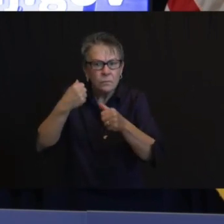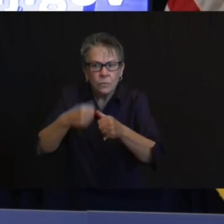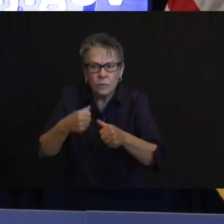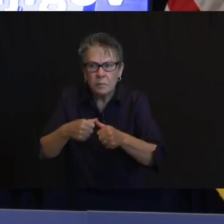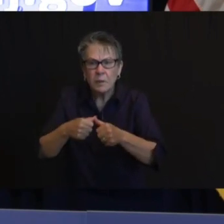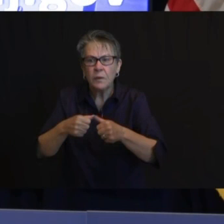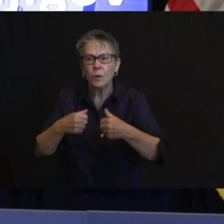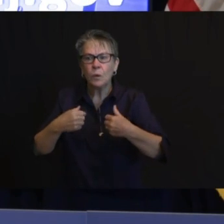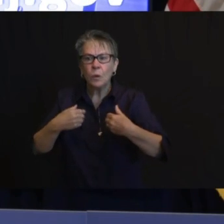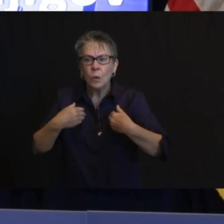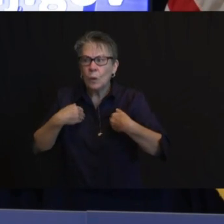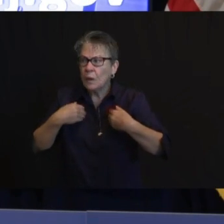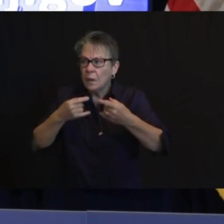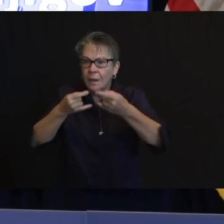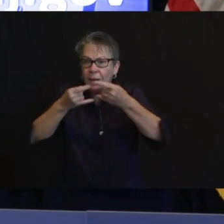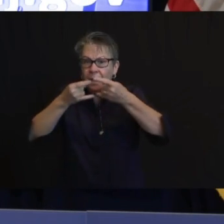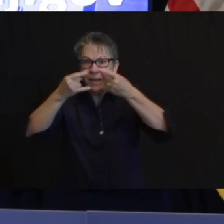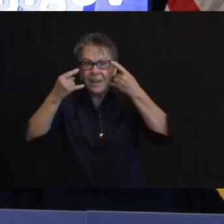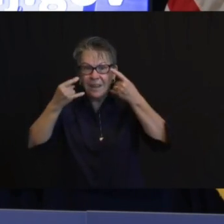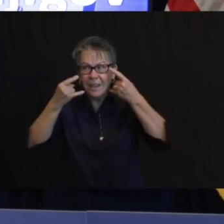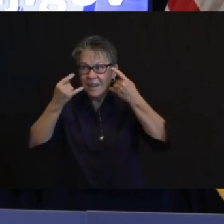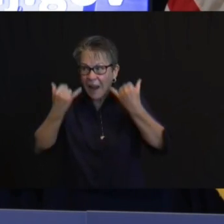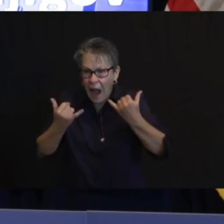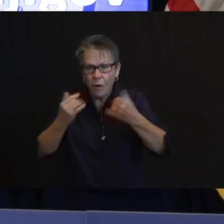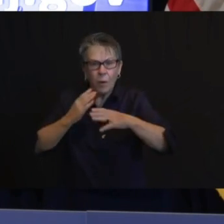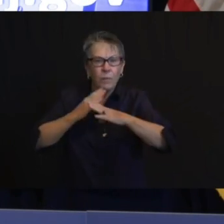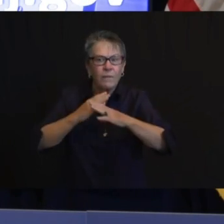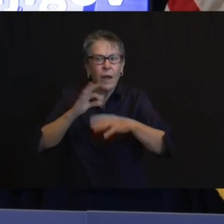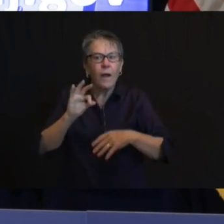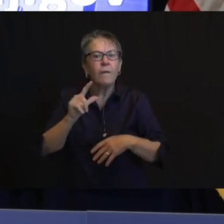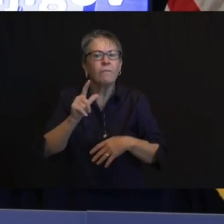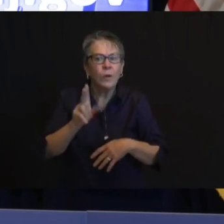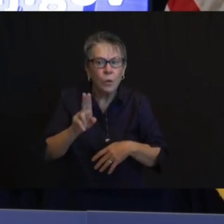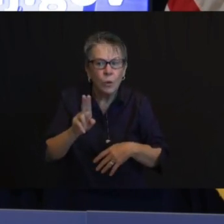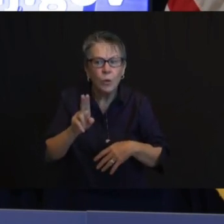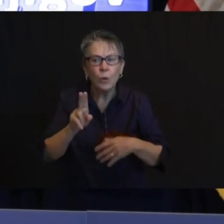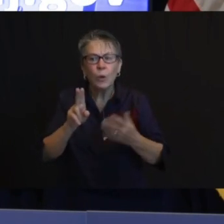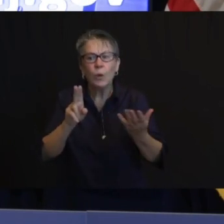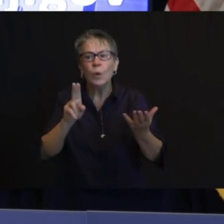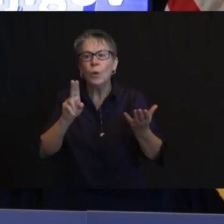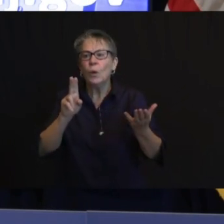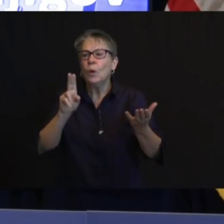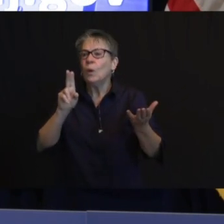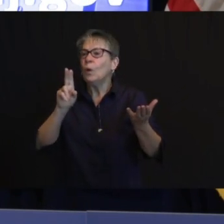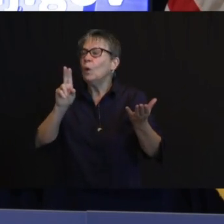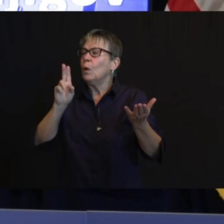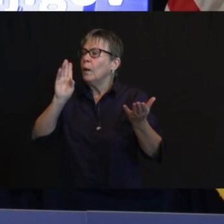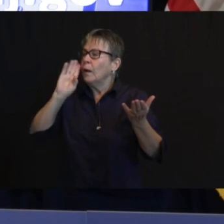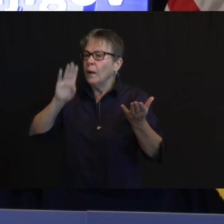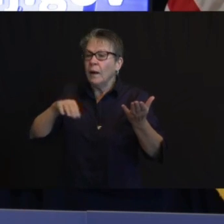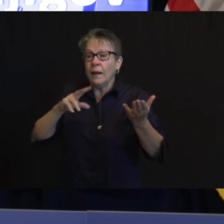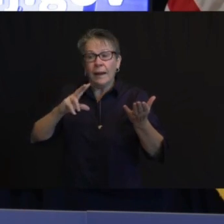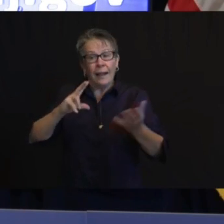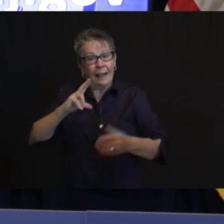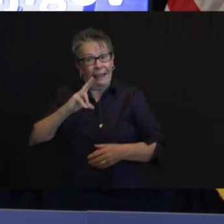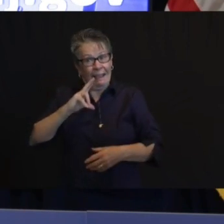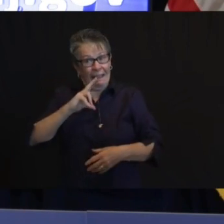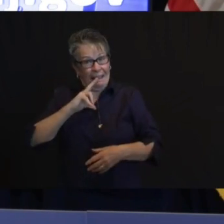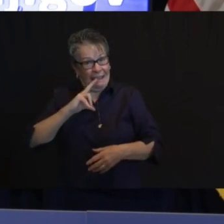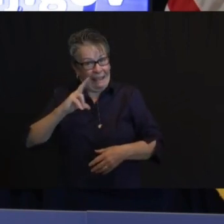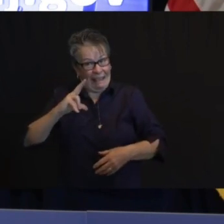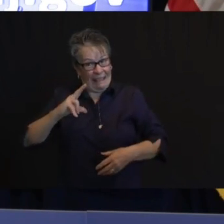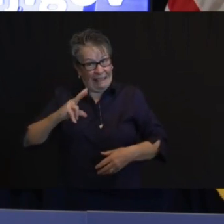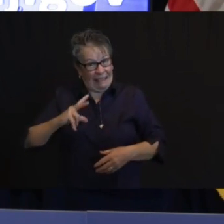of the flu. So for the Thanksgiving holiday, everyone should celebrate only with members of your immediate